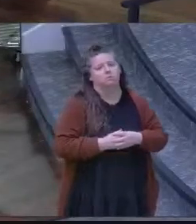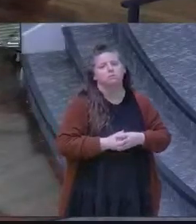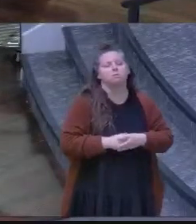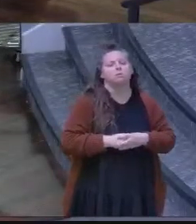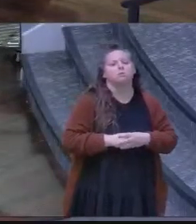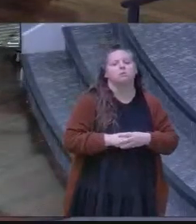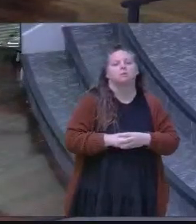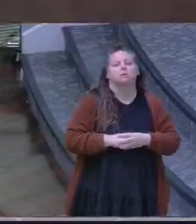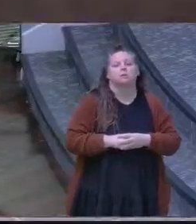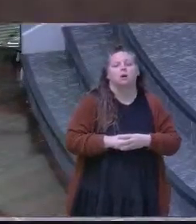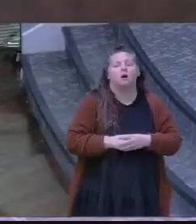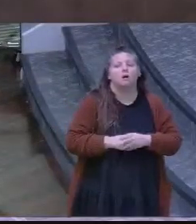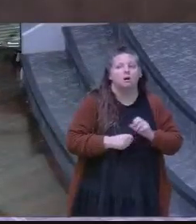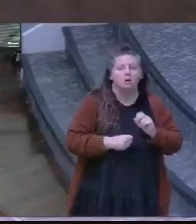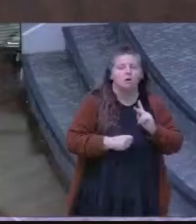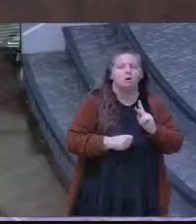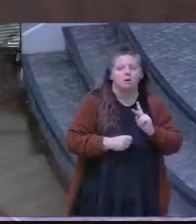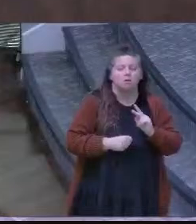Okay.